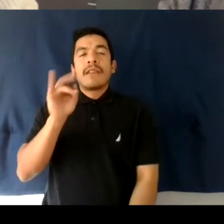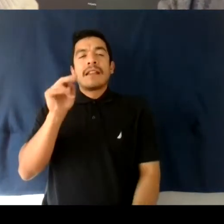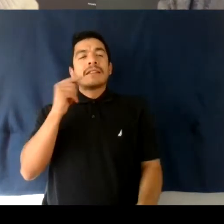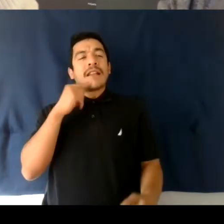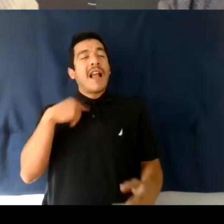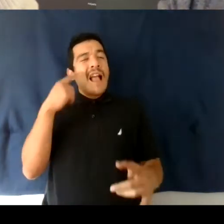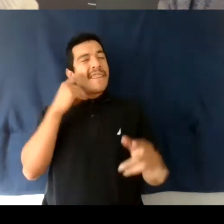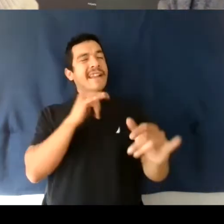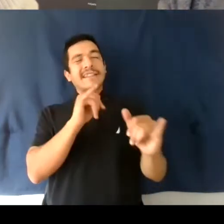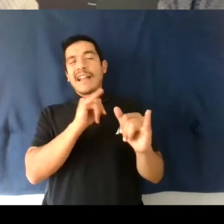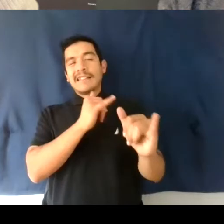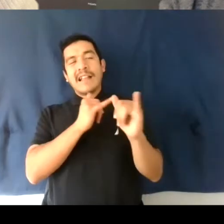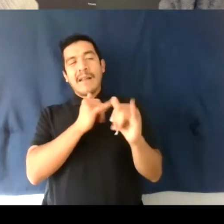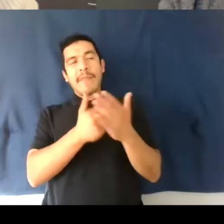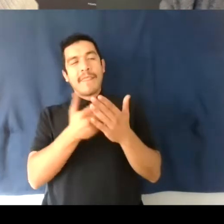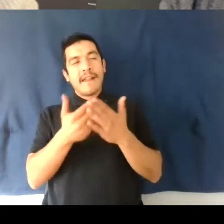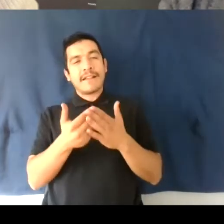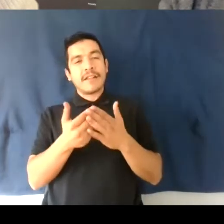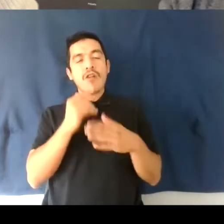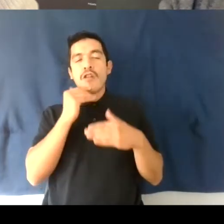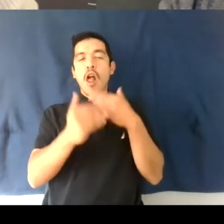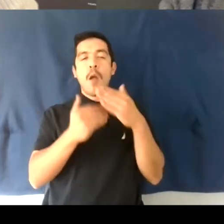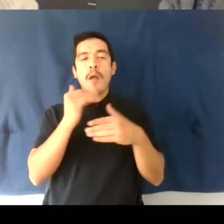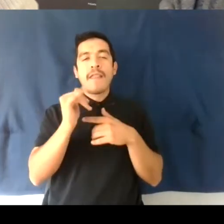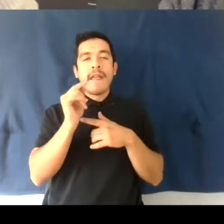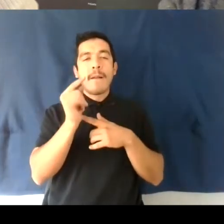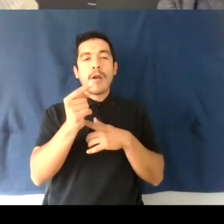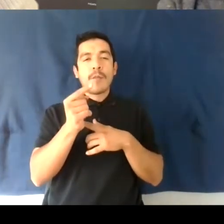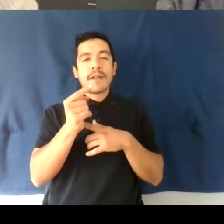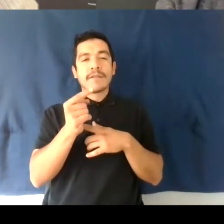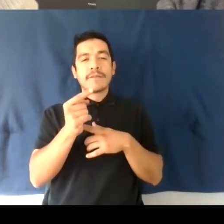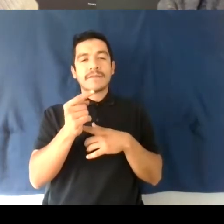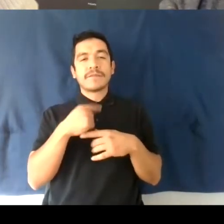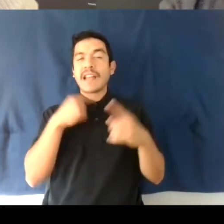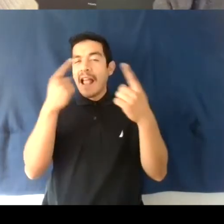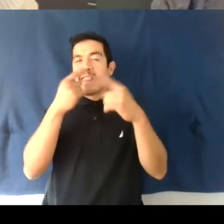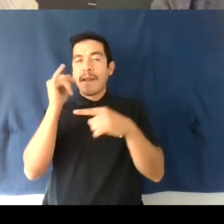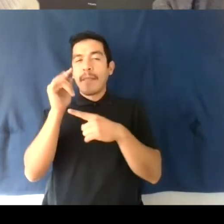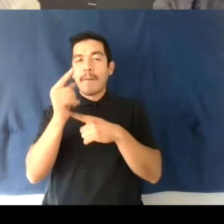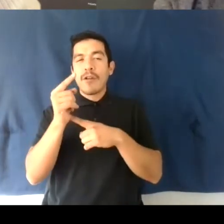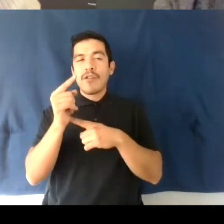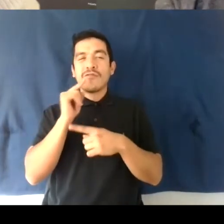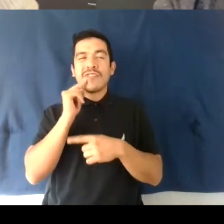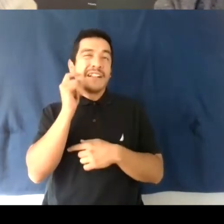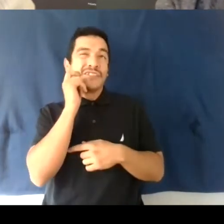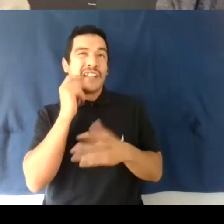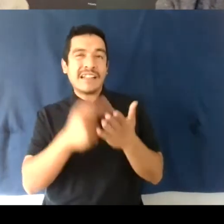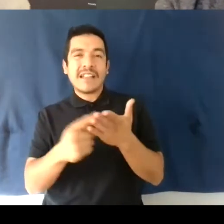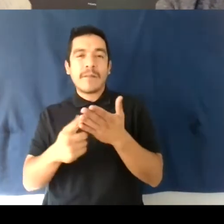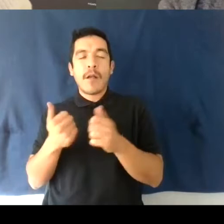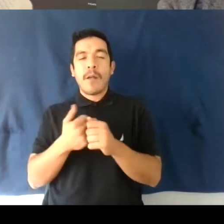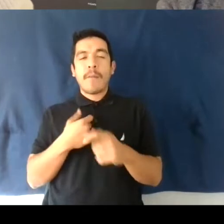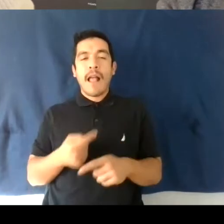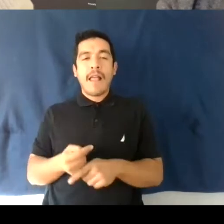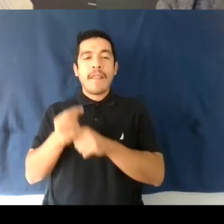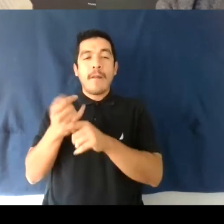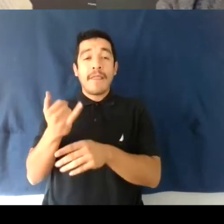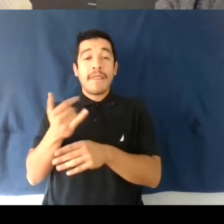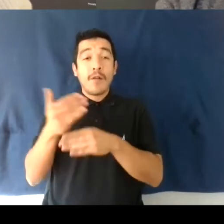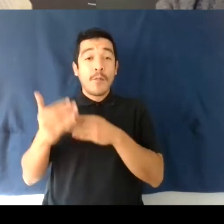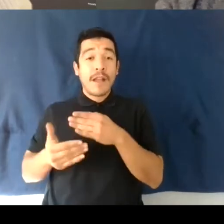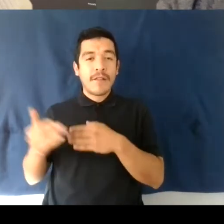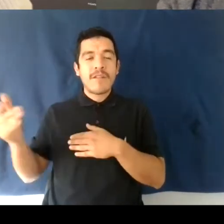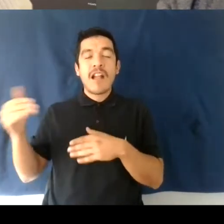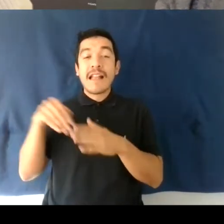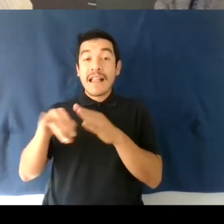take a step back in that moment. Actually, it was funny. I was just talking about that this with my therapist this weekend. She's like, in